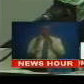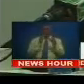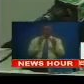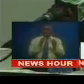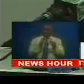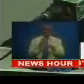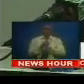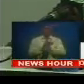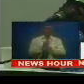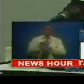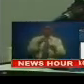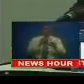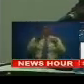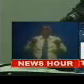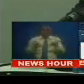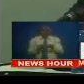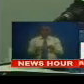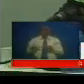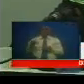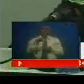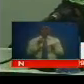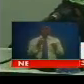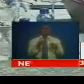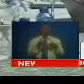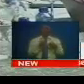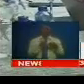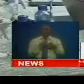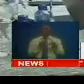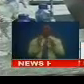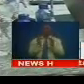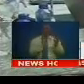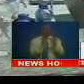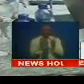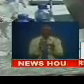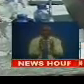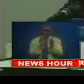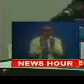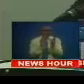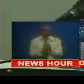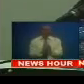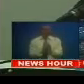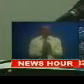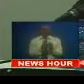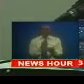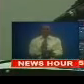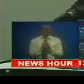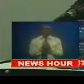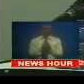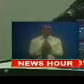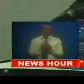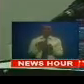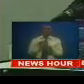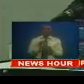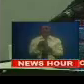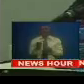work from another remote area a reality by offering a broadband signal capable of handling multiple